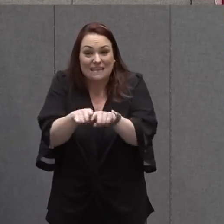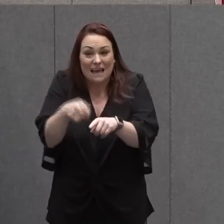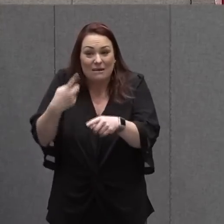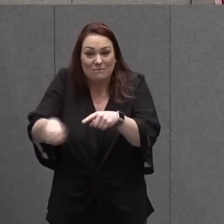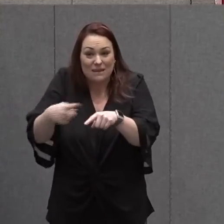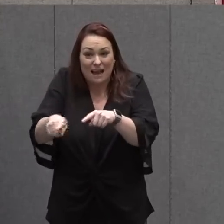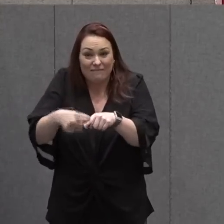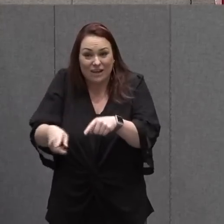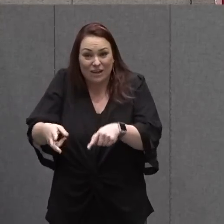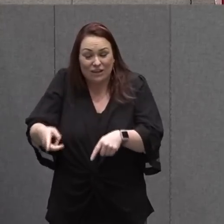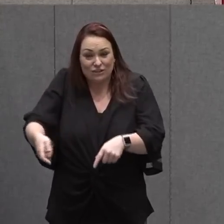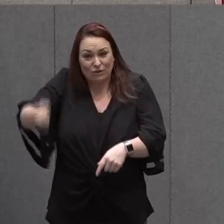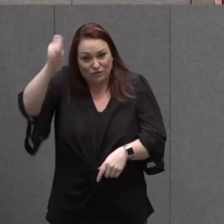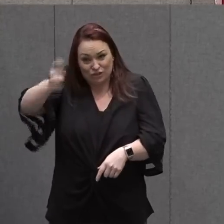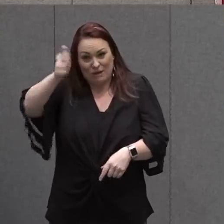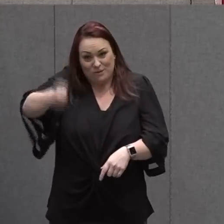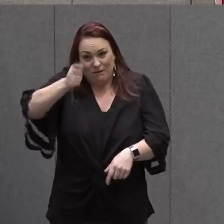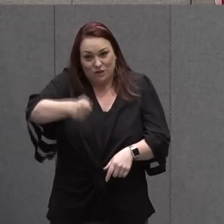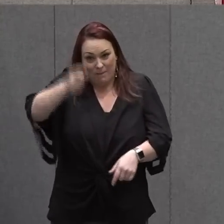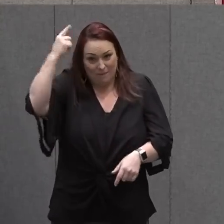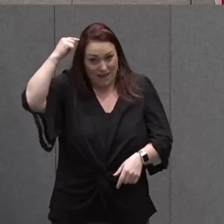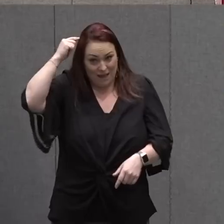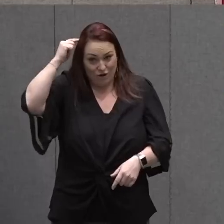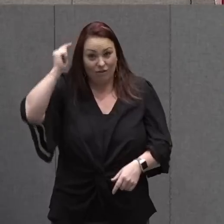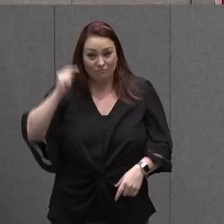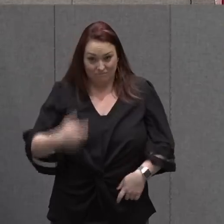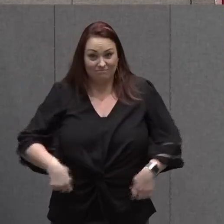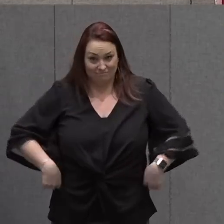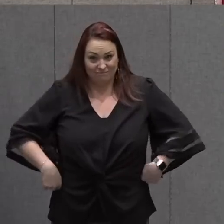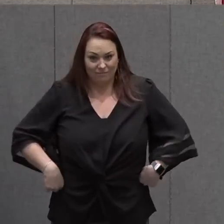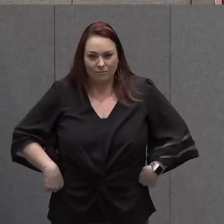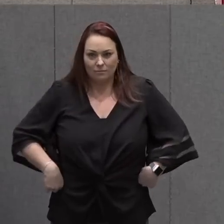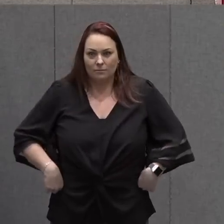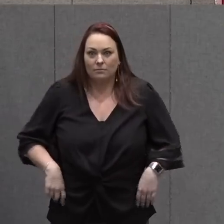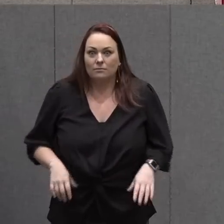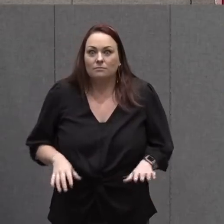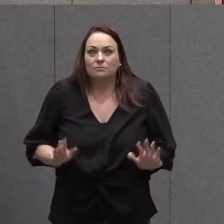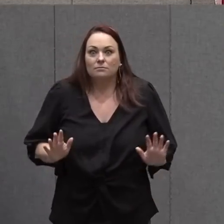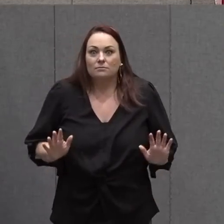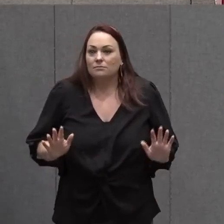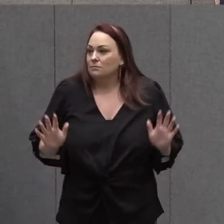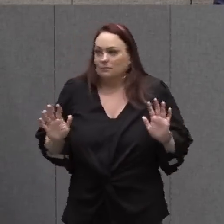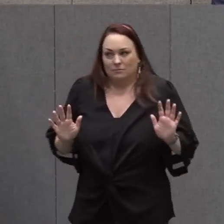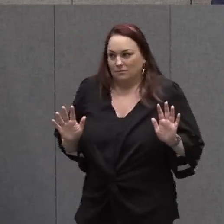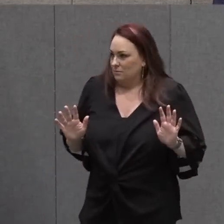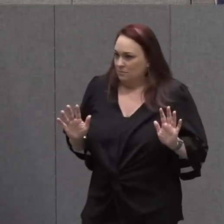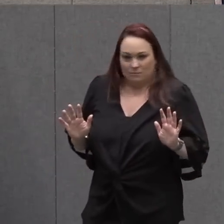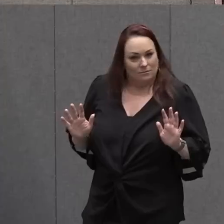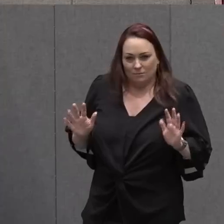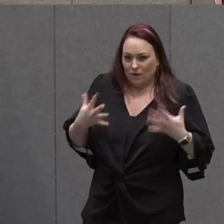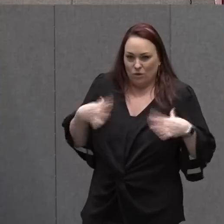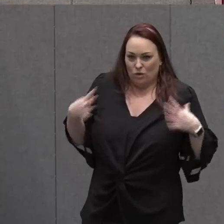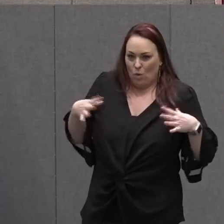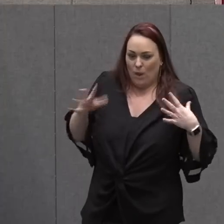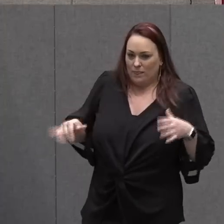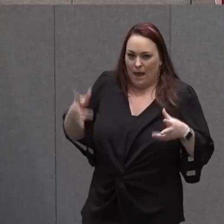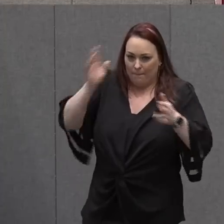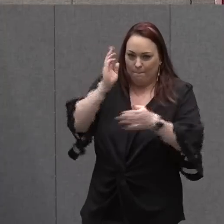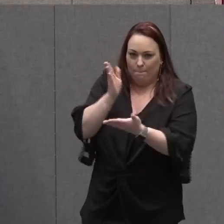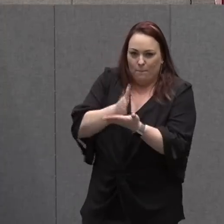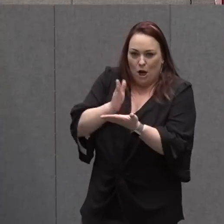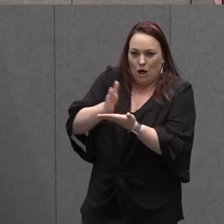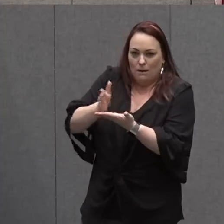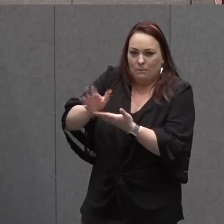No. No. You don't want that barber anymore. I will pay for you to get a new barber. Our friend Victor has a great barber.